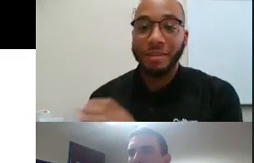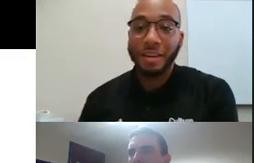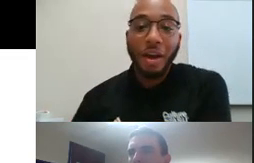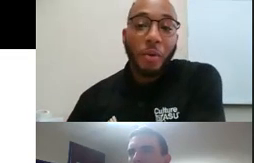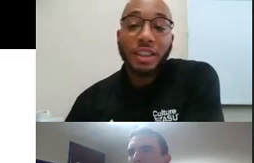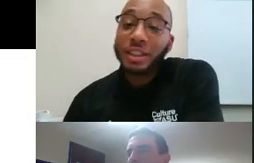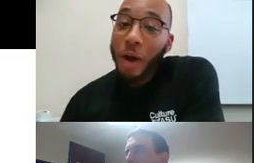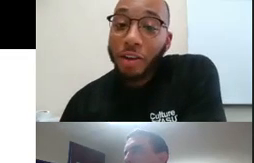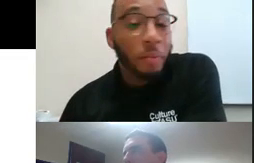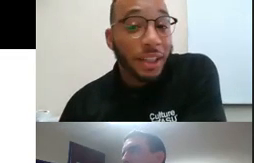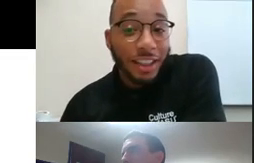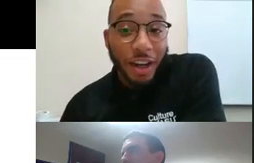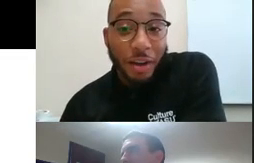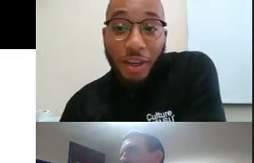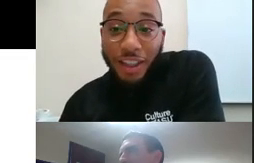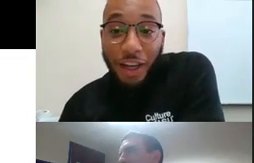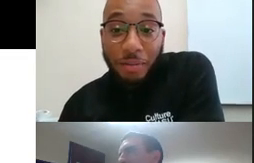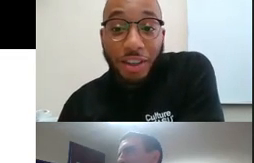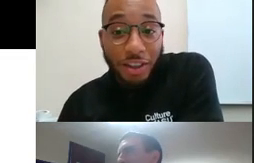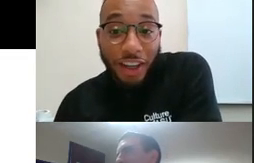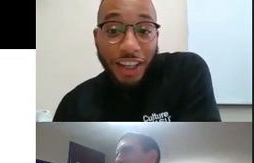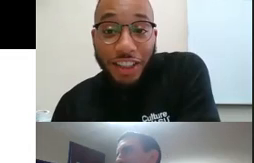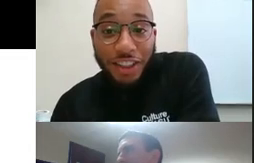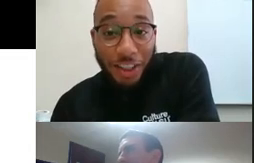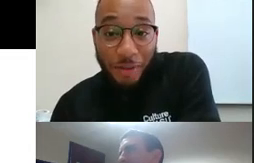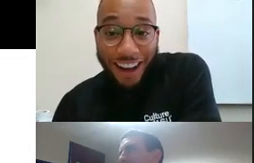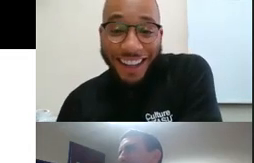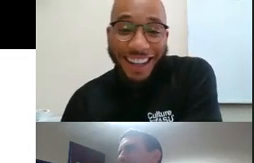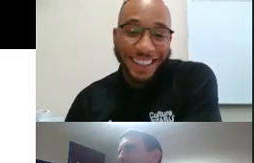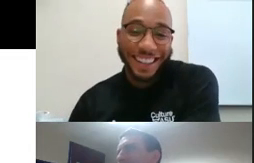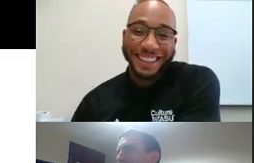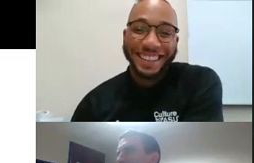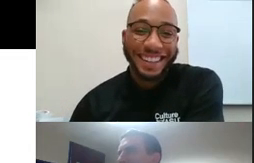All right. Well, this is a quiet group, but that's okay. We're going to start talking in just a little